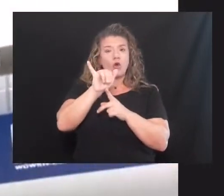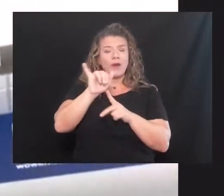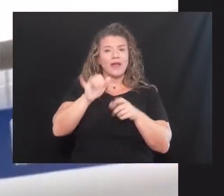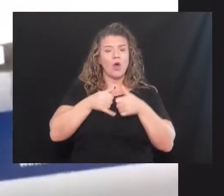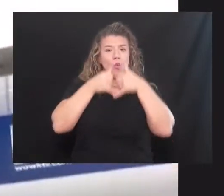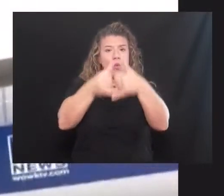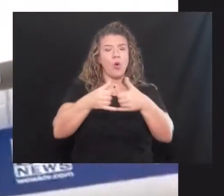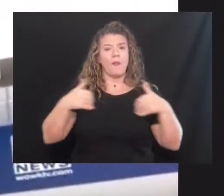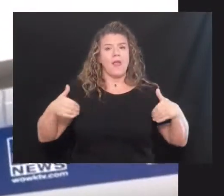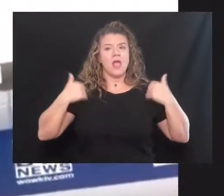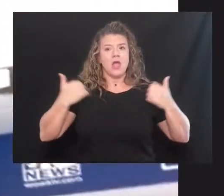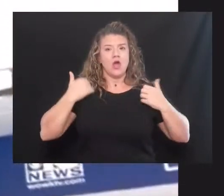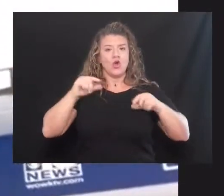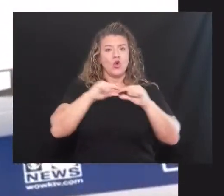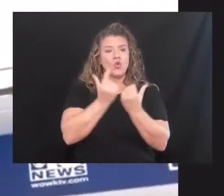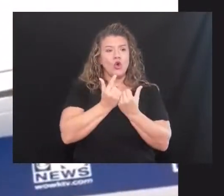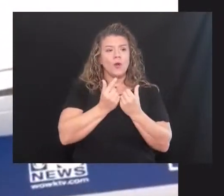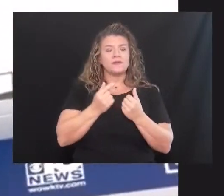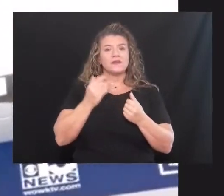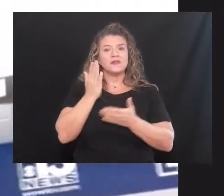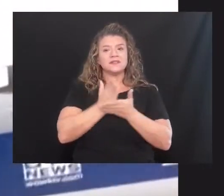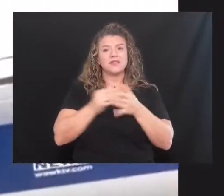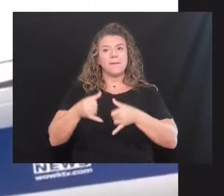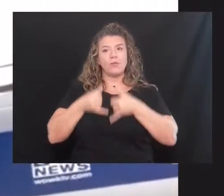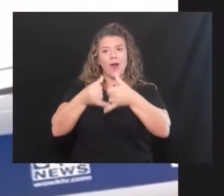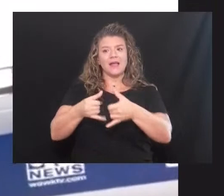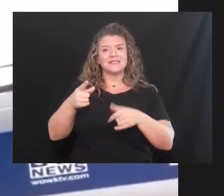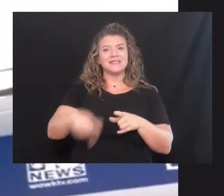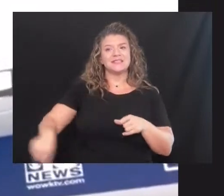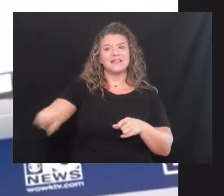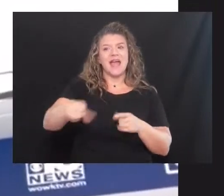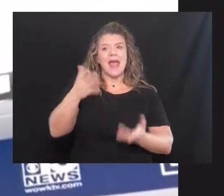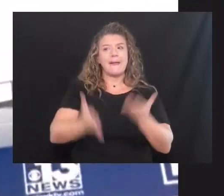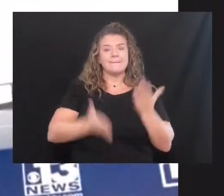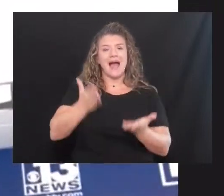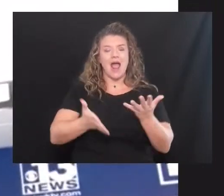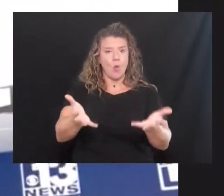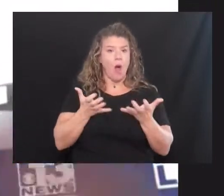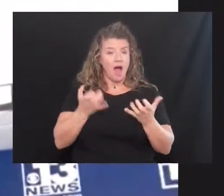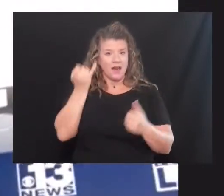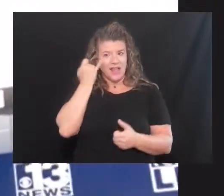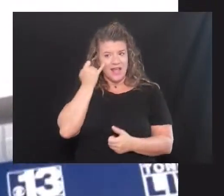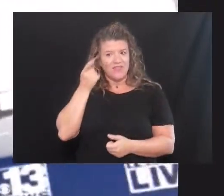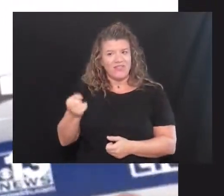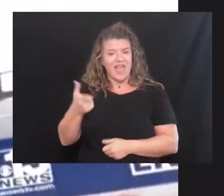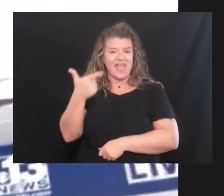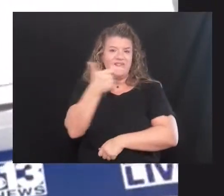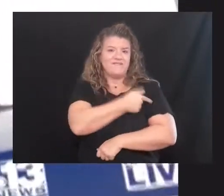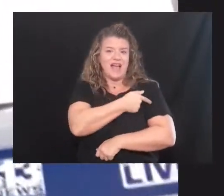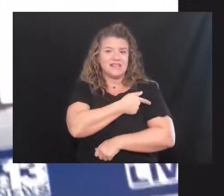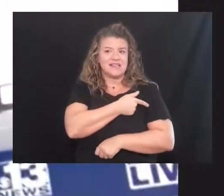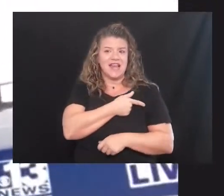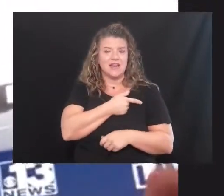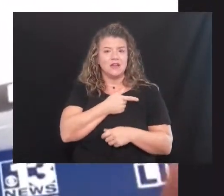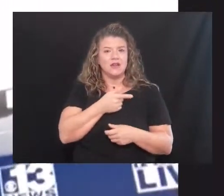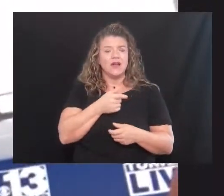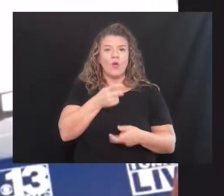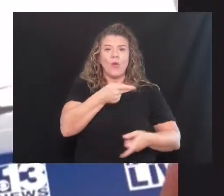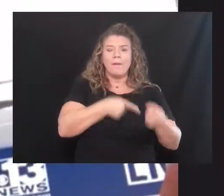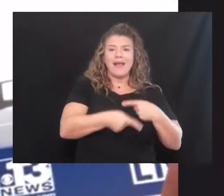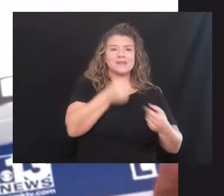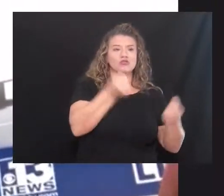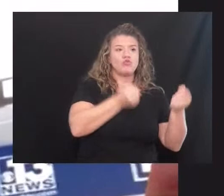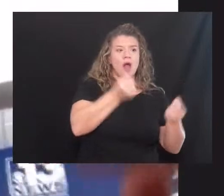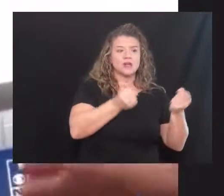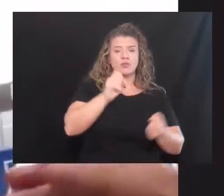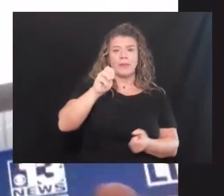groups prizes they might be more inclined to want if they get vaccinated? I think, replacing the pickup trucks with